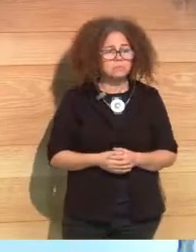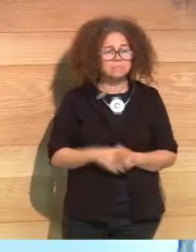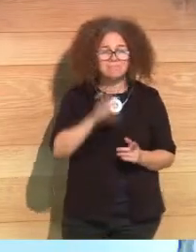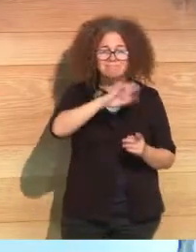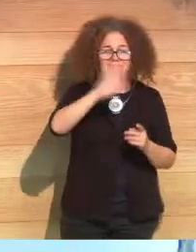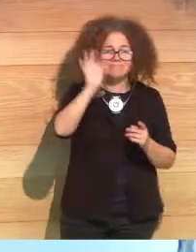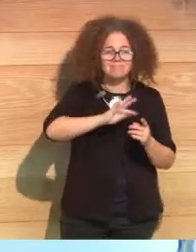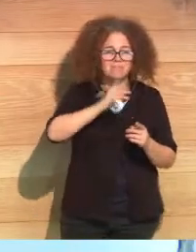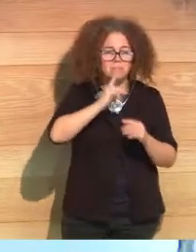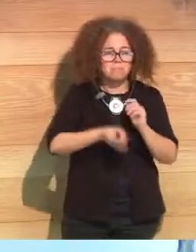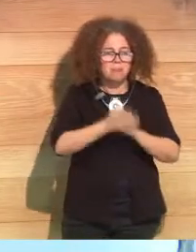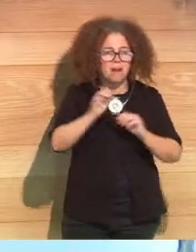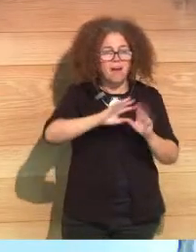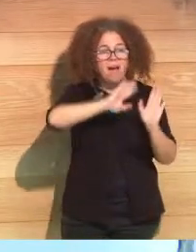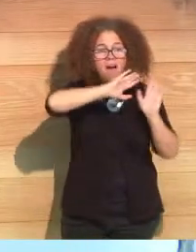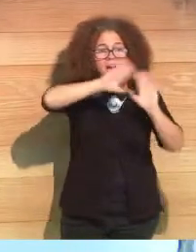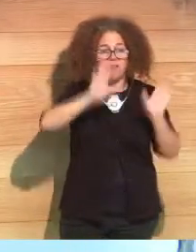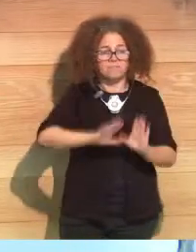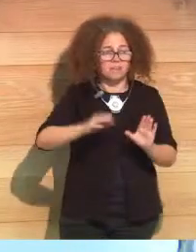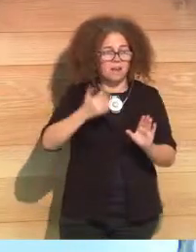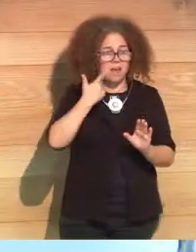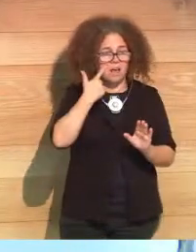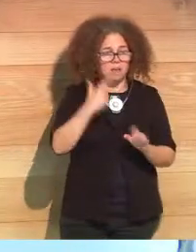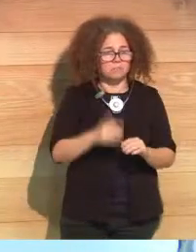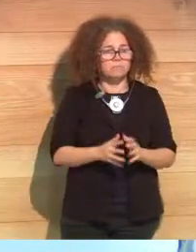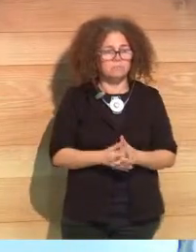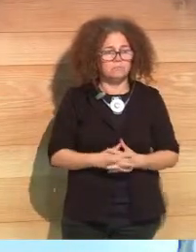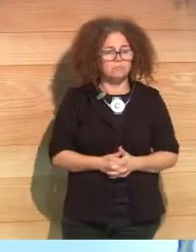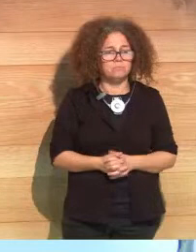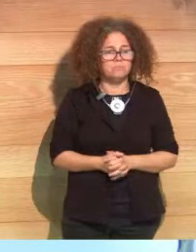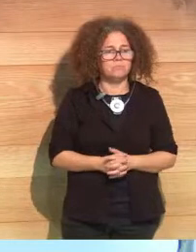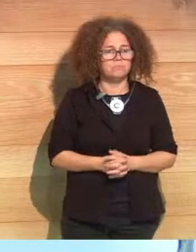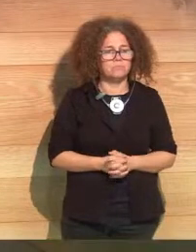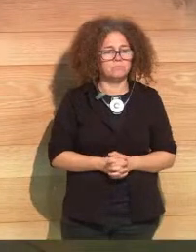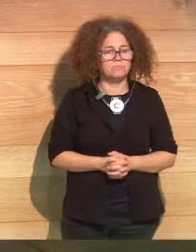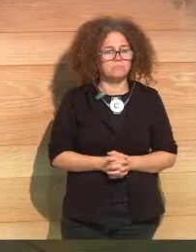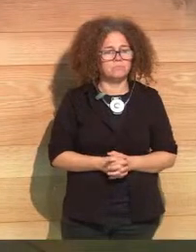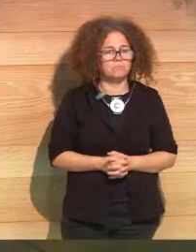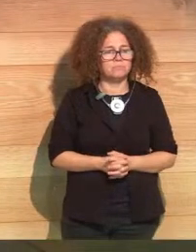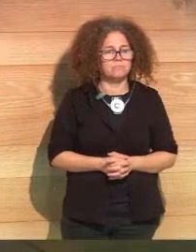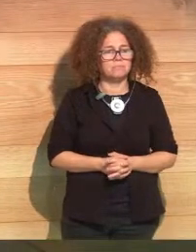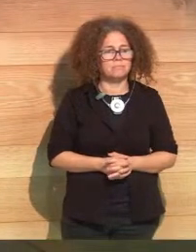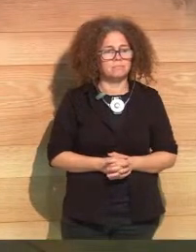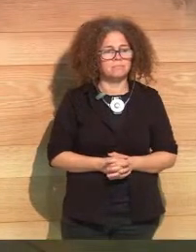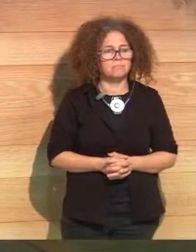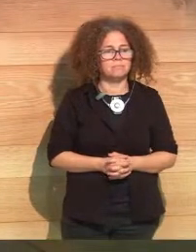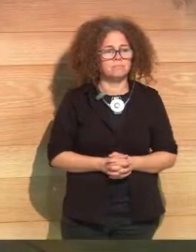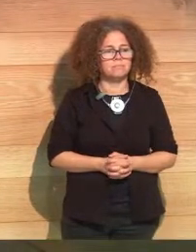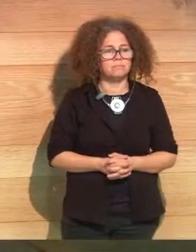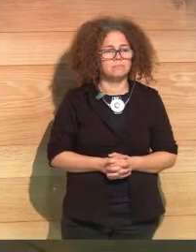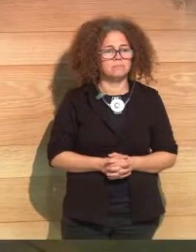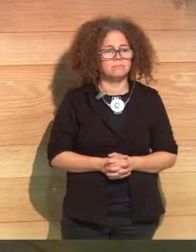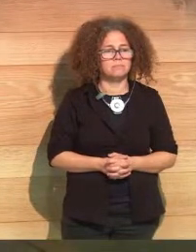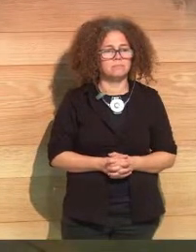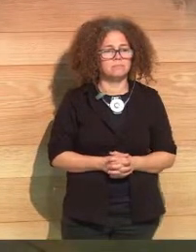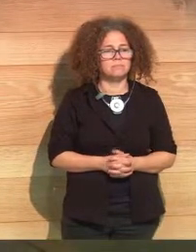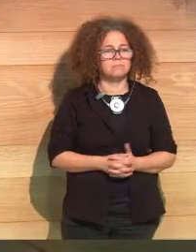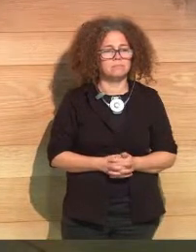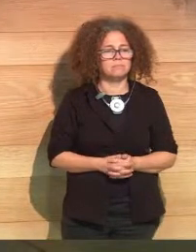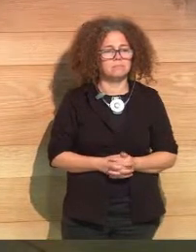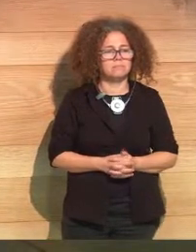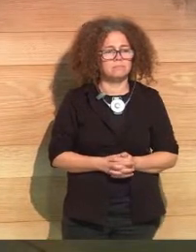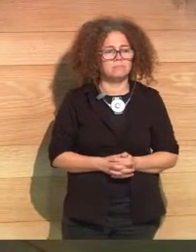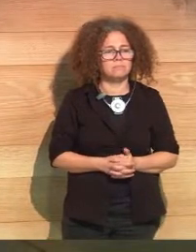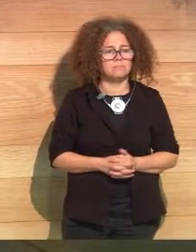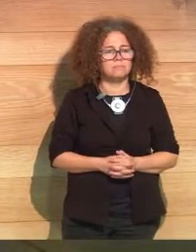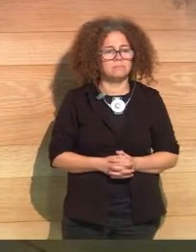the clip in a few seconds. Yeah. Shall we move forward? Okay. Pues nos podéis poner la última. If you can play the last one, please. Desirable